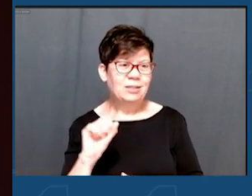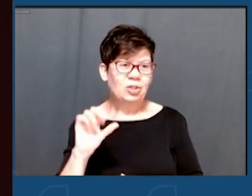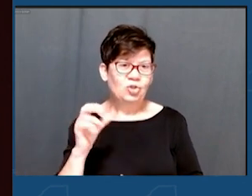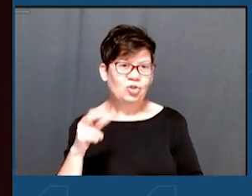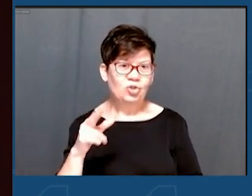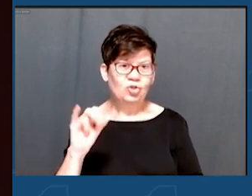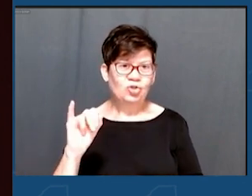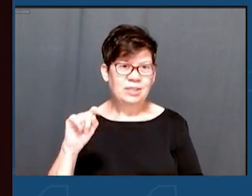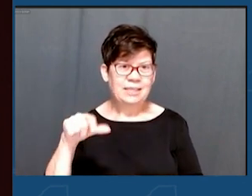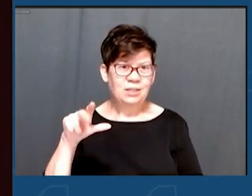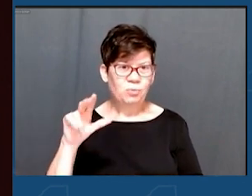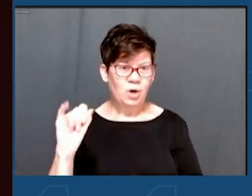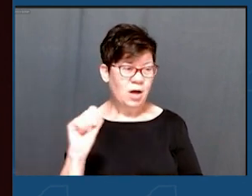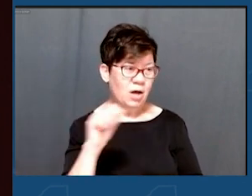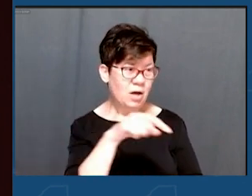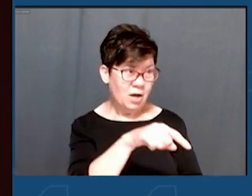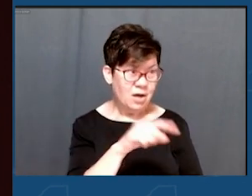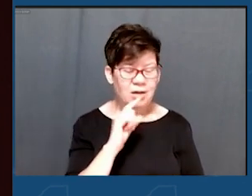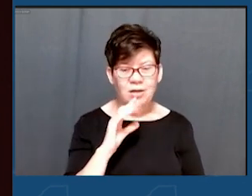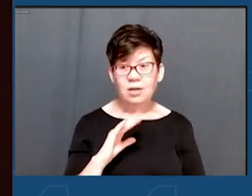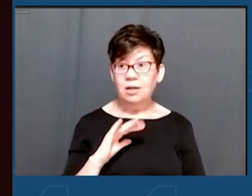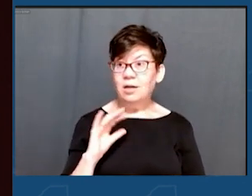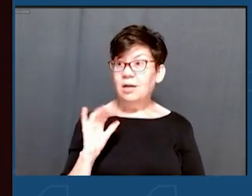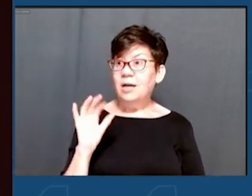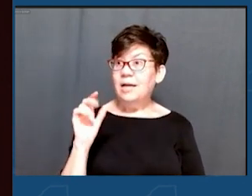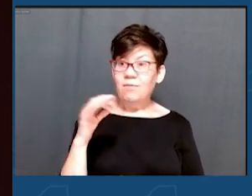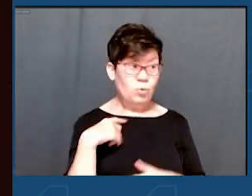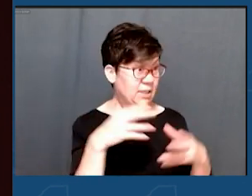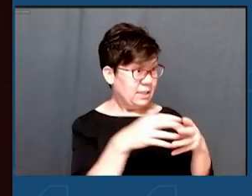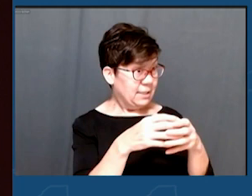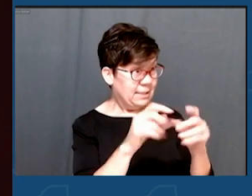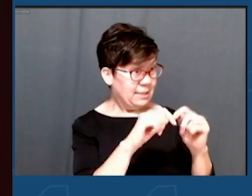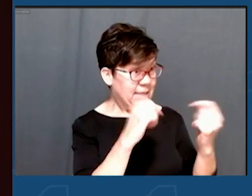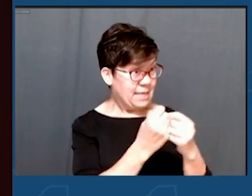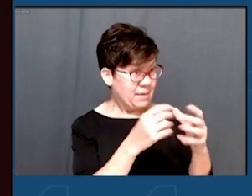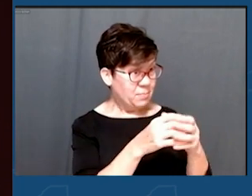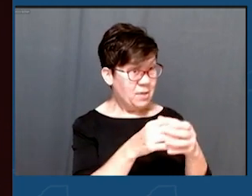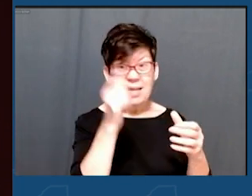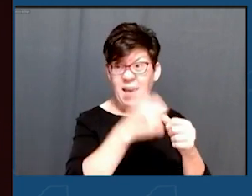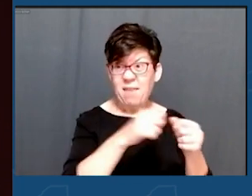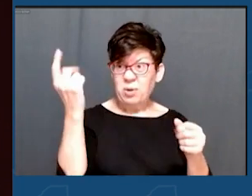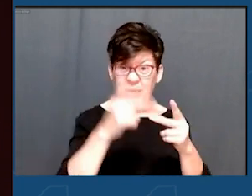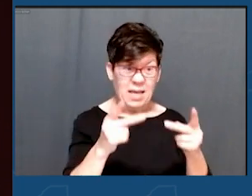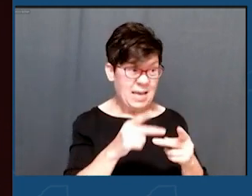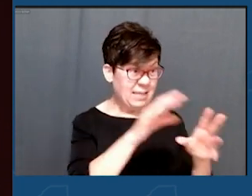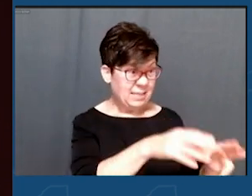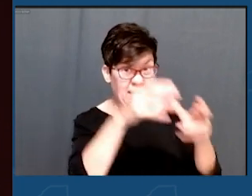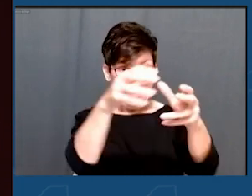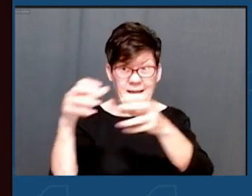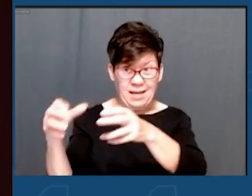centers. This is an example of the power of public collaboration and investment in affordable